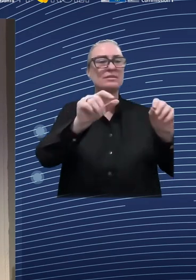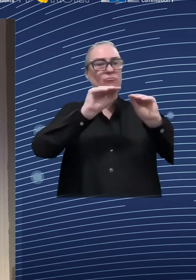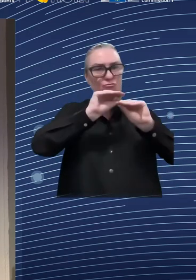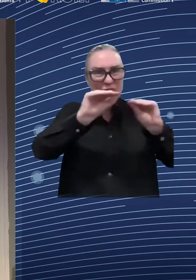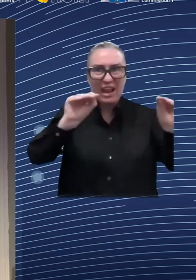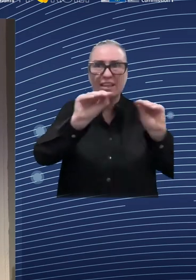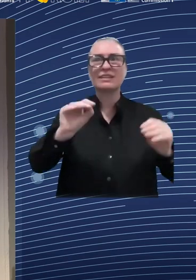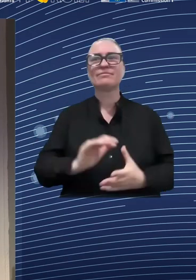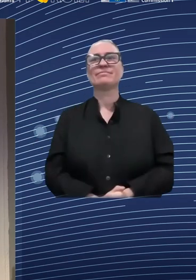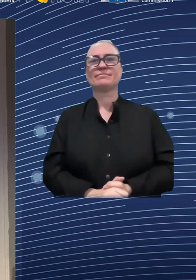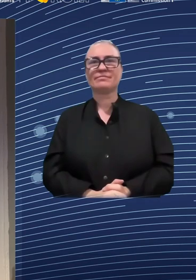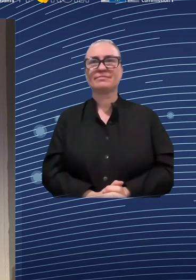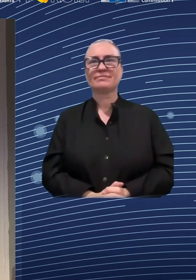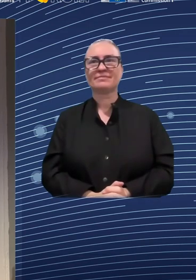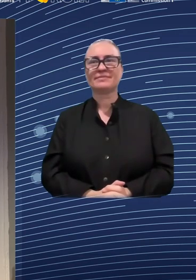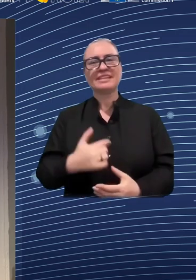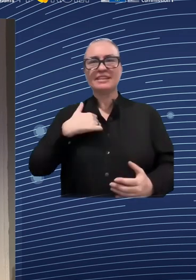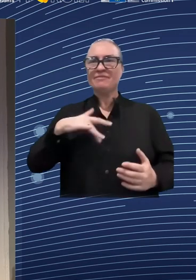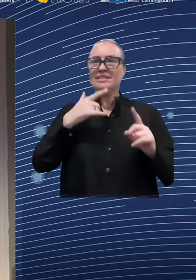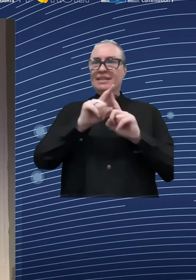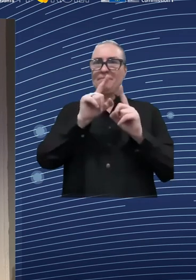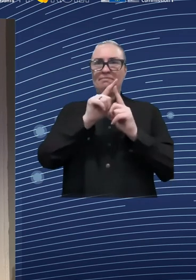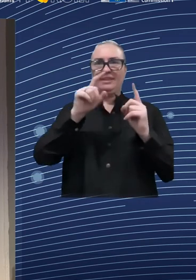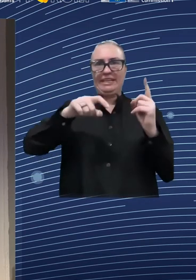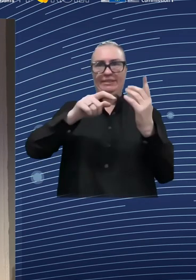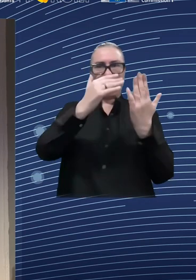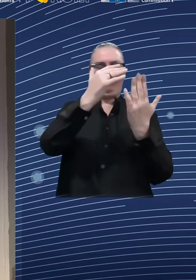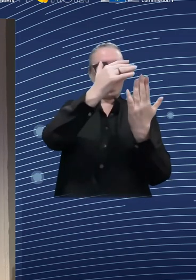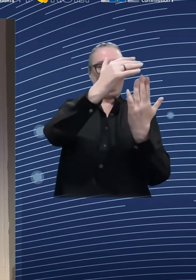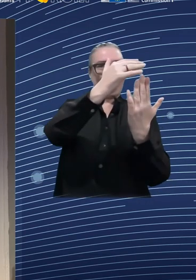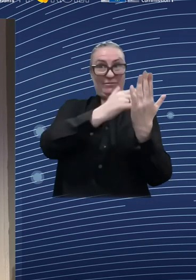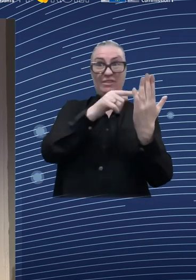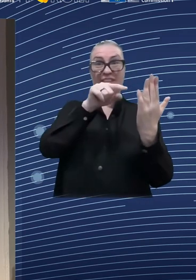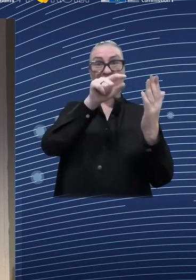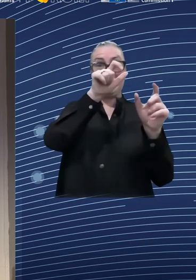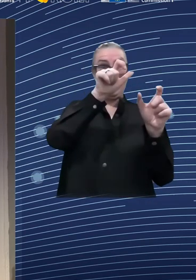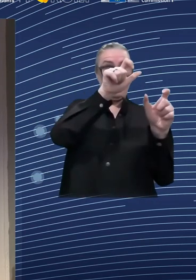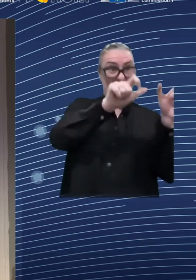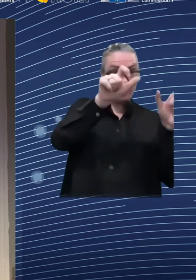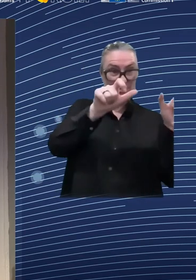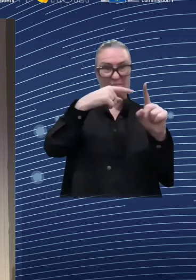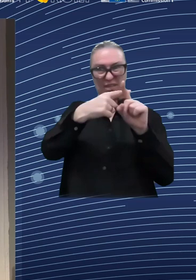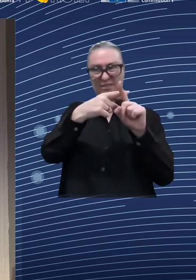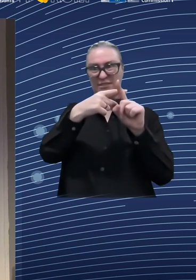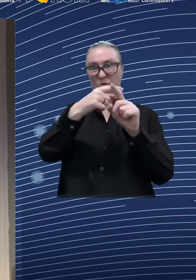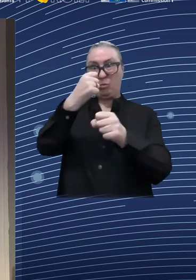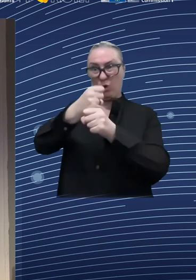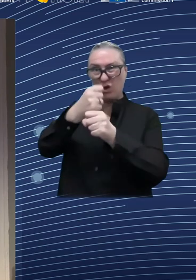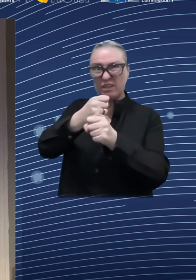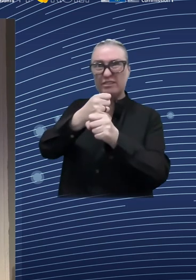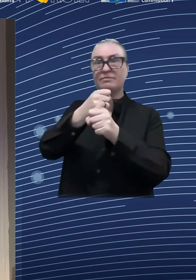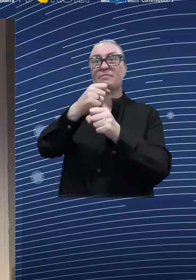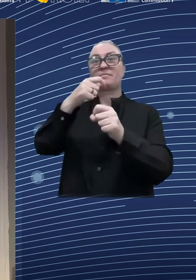important role as a regulator and as a way of guaranteeing that everything is fair. And